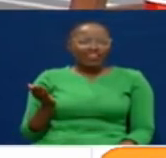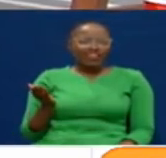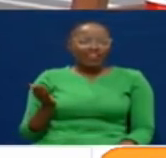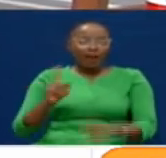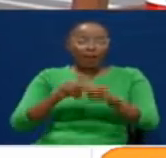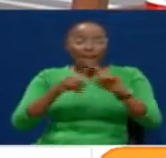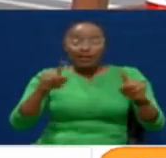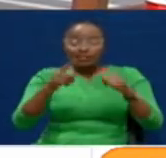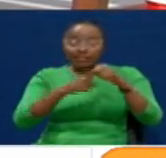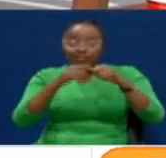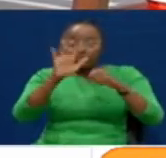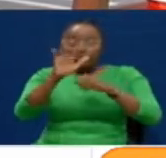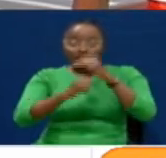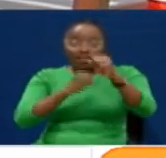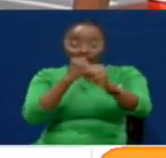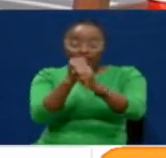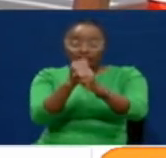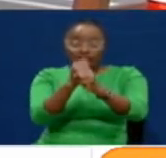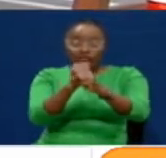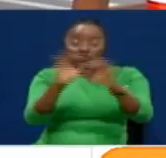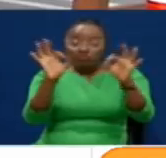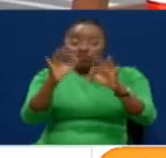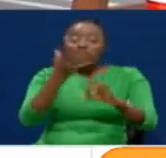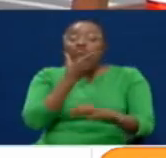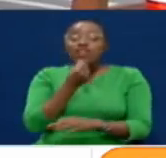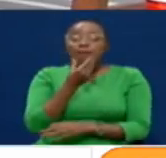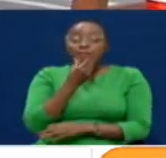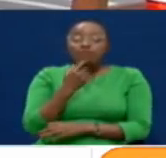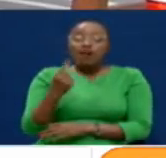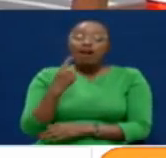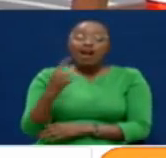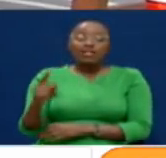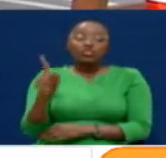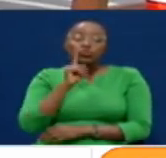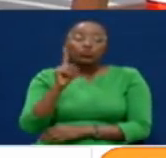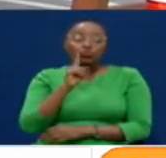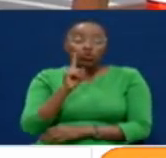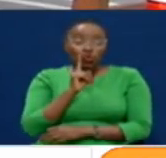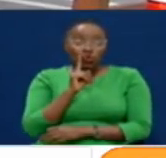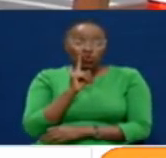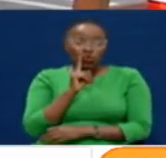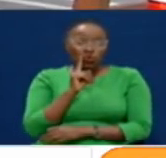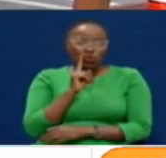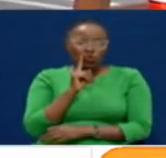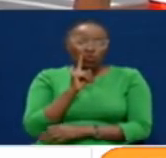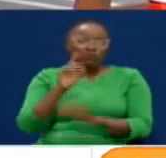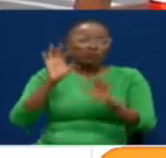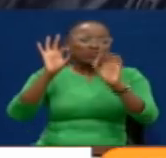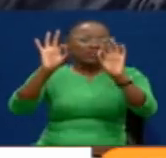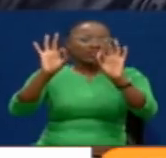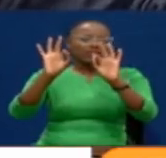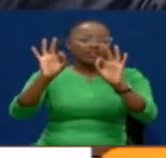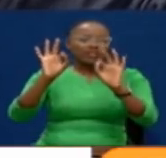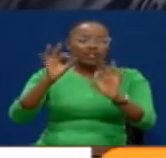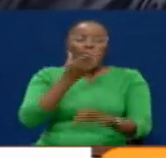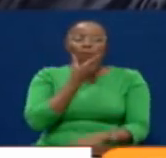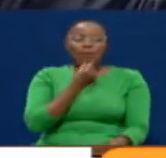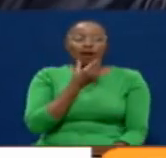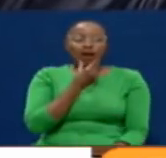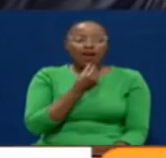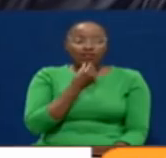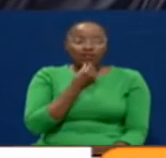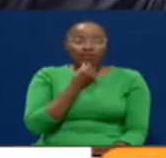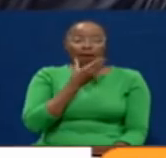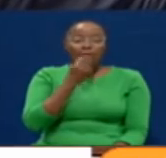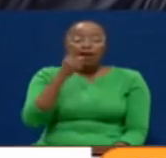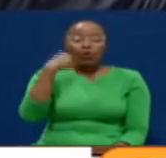Patrick, you're 65. Yeah, bro. Wow. And this man who's turning 100 tomorrow? I tell you, an incredible guy. A guy